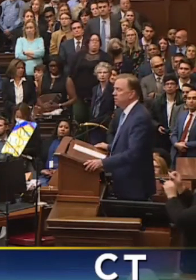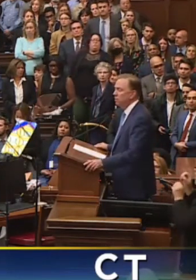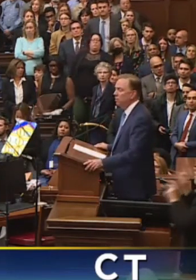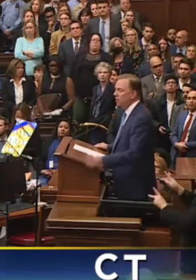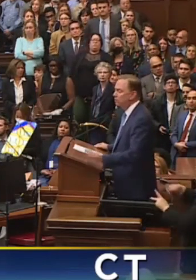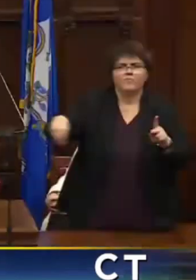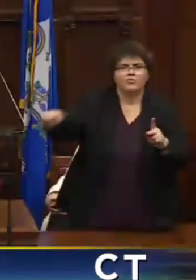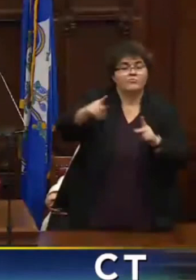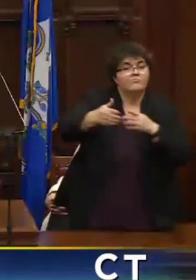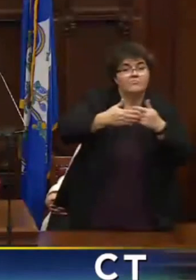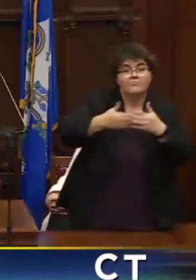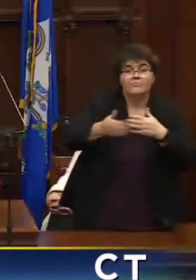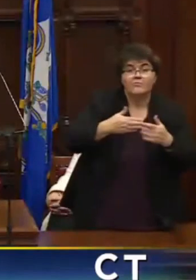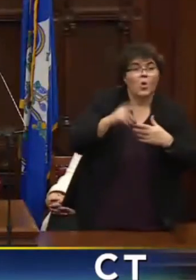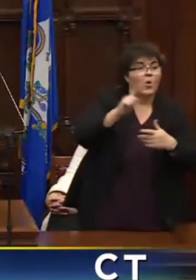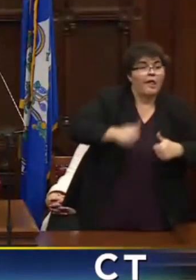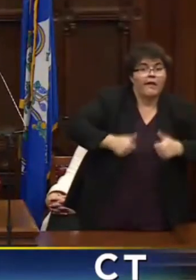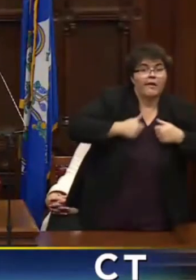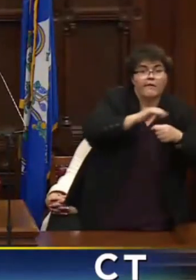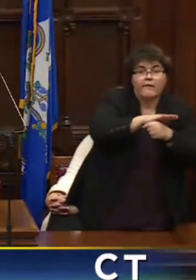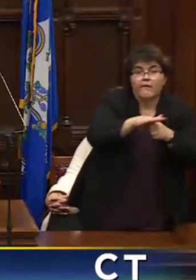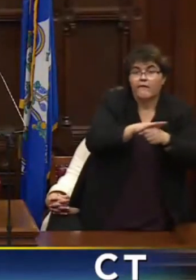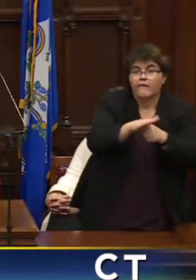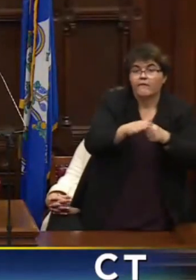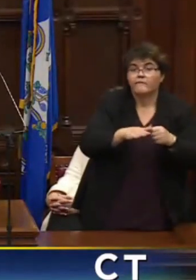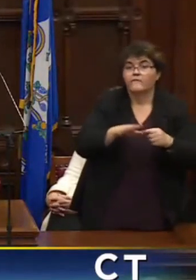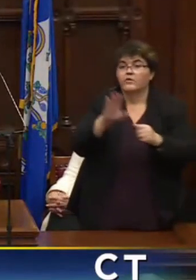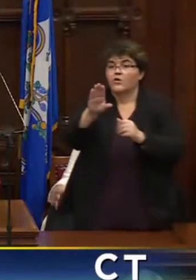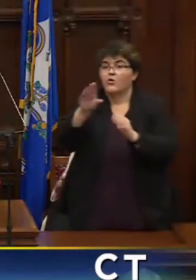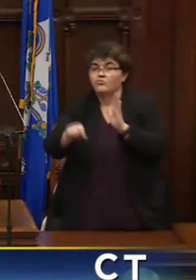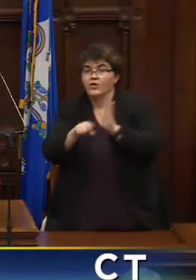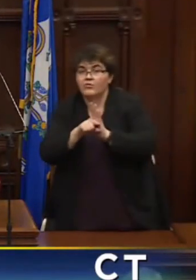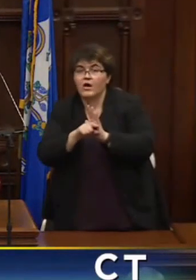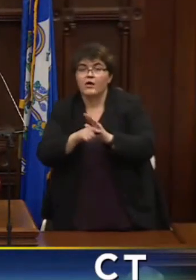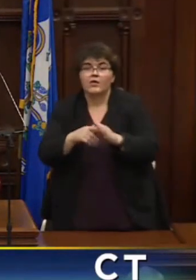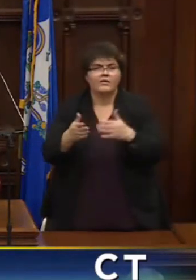regardless of zip code. That's what Connecticut's all about.